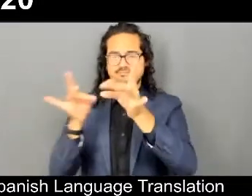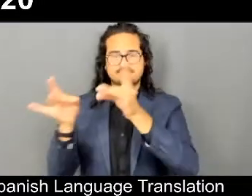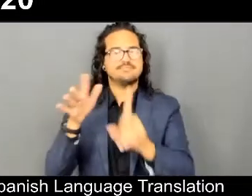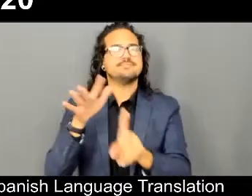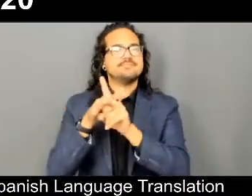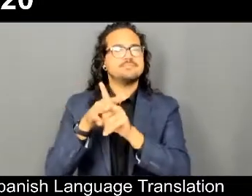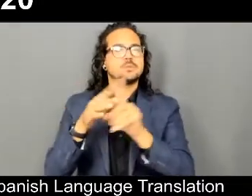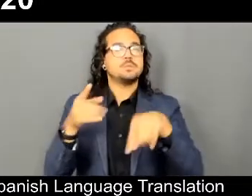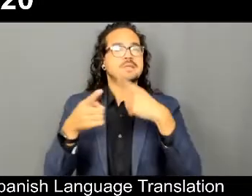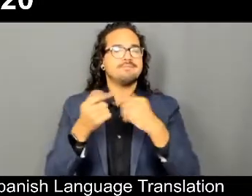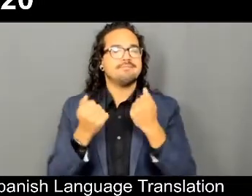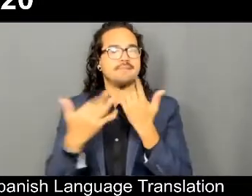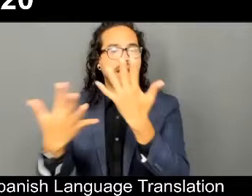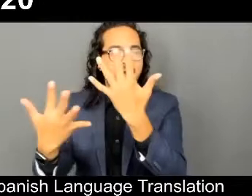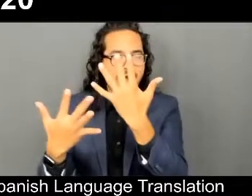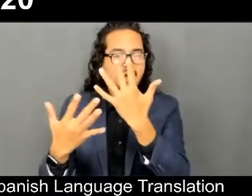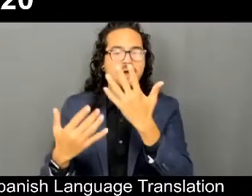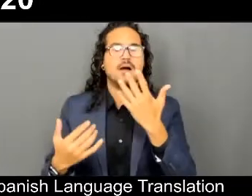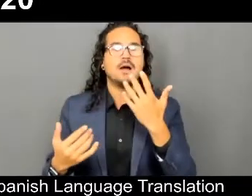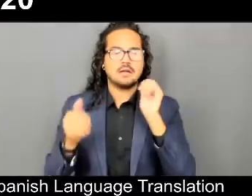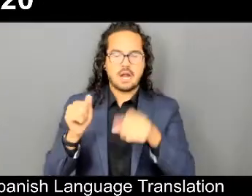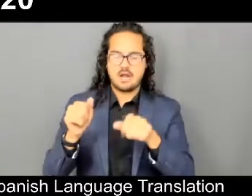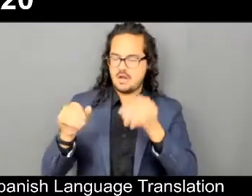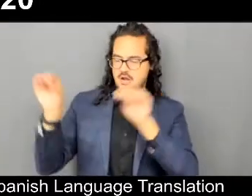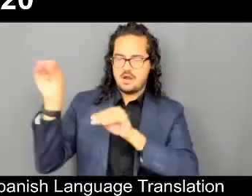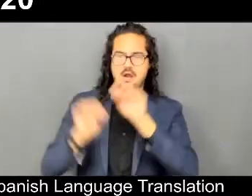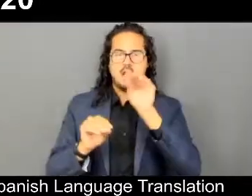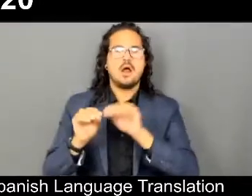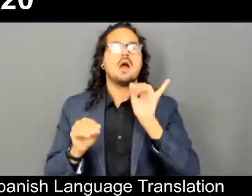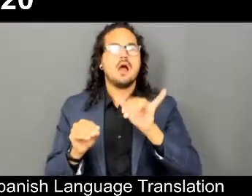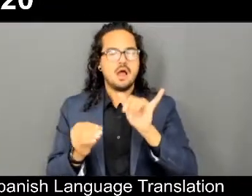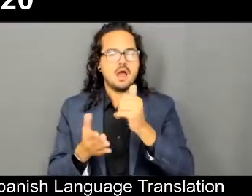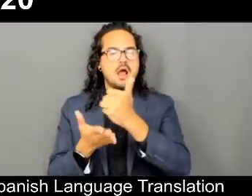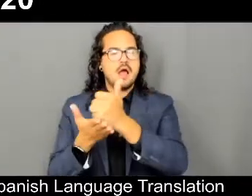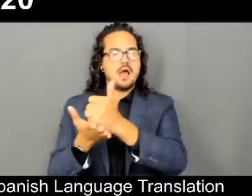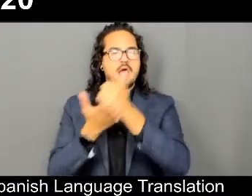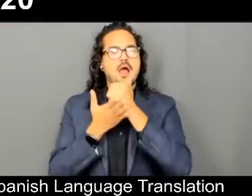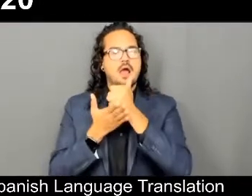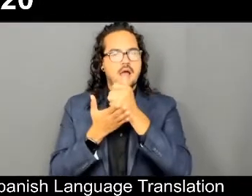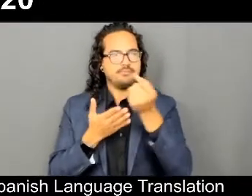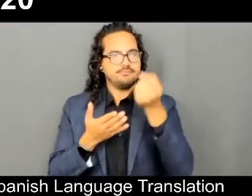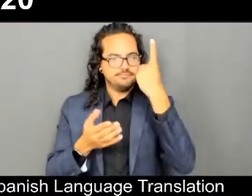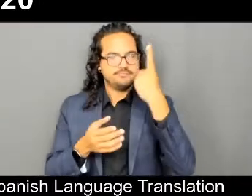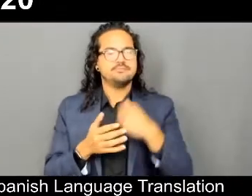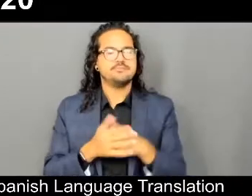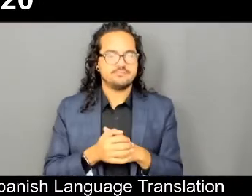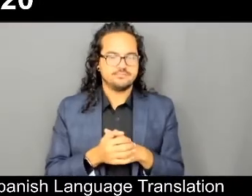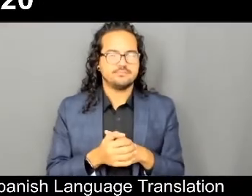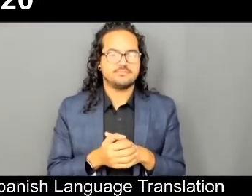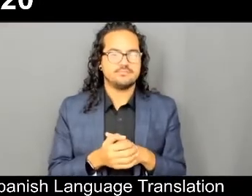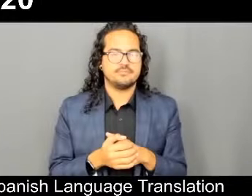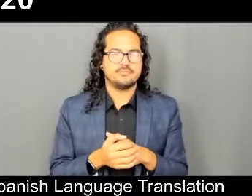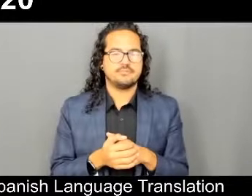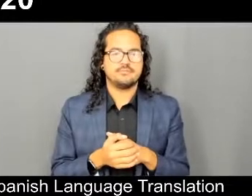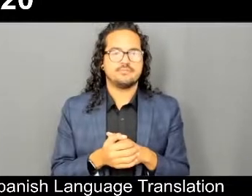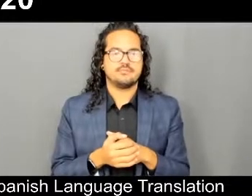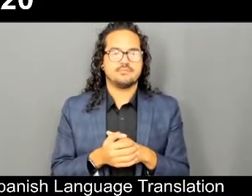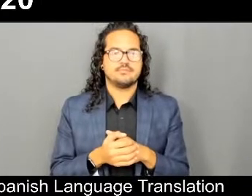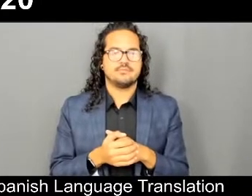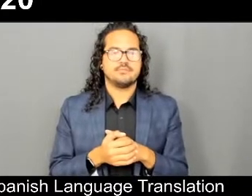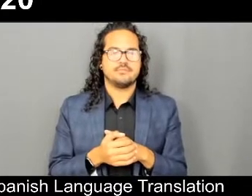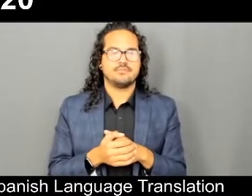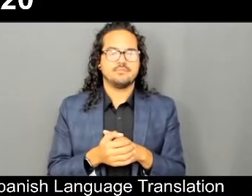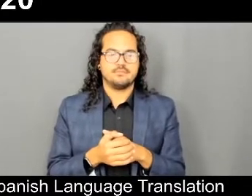be a big gap between a couple of monitors, or there's a particular community that's being impacted that we want to put a monitor